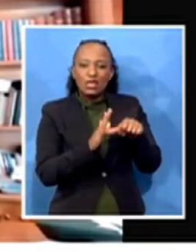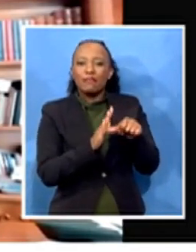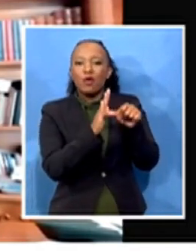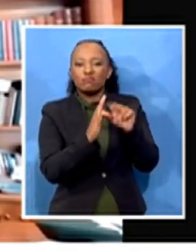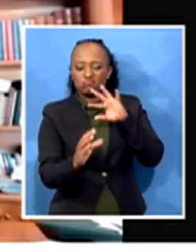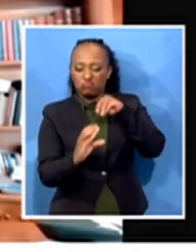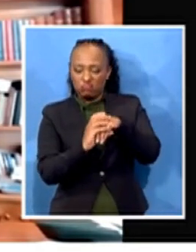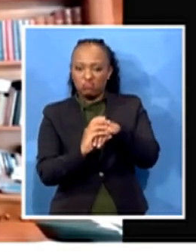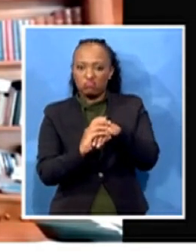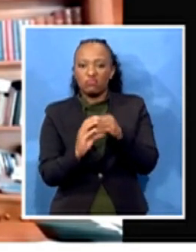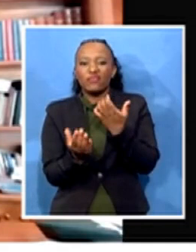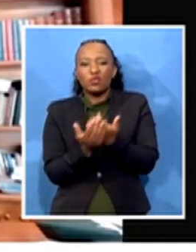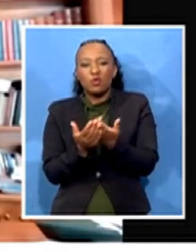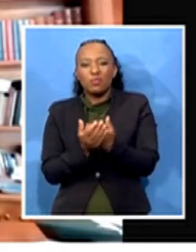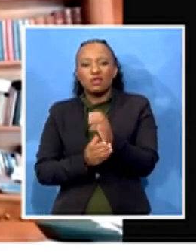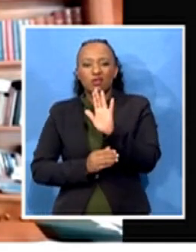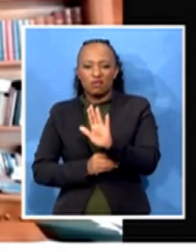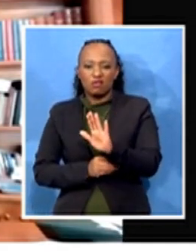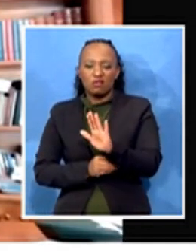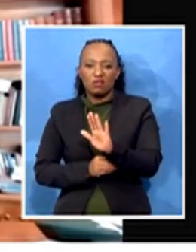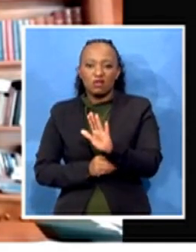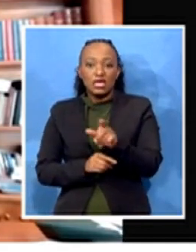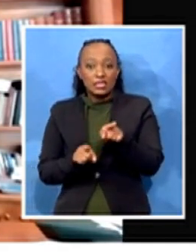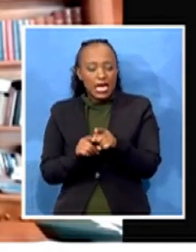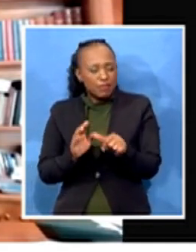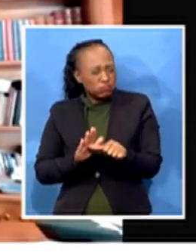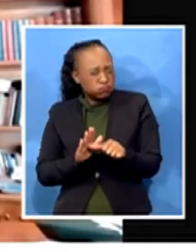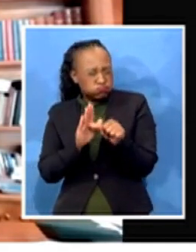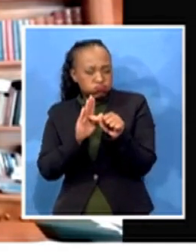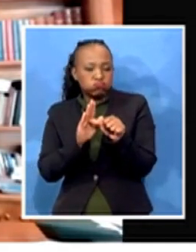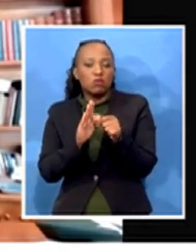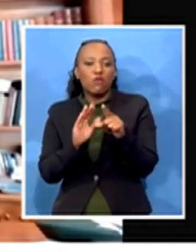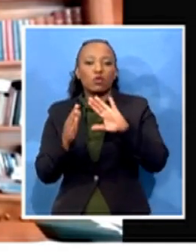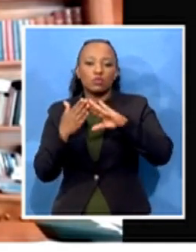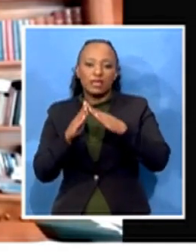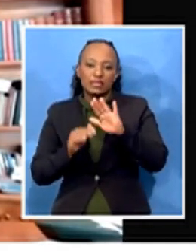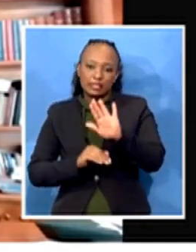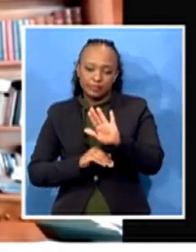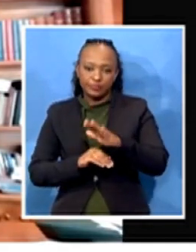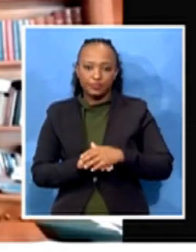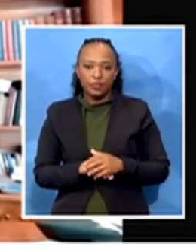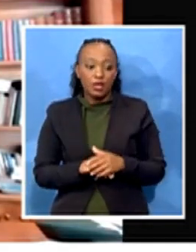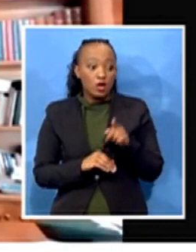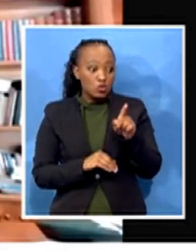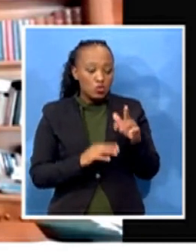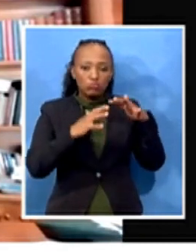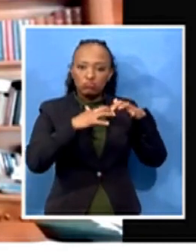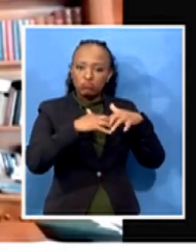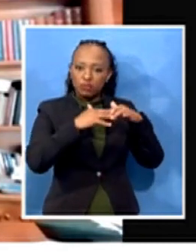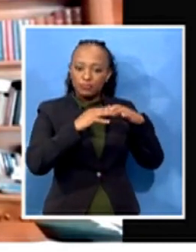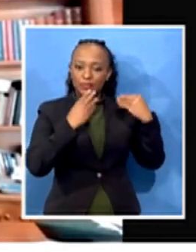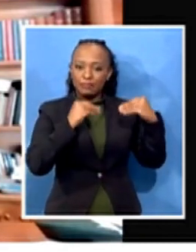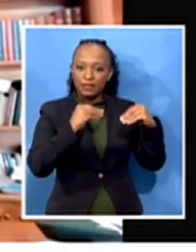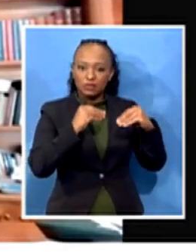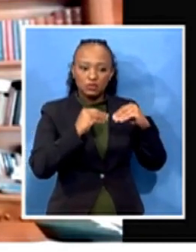as well as society. You create businesses and support jobs,